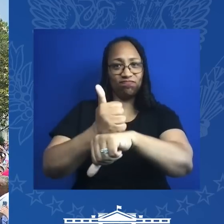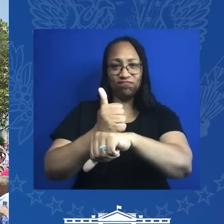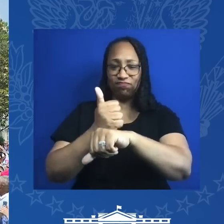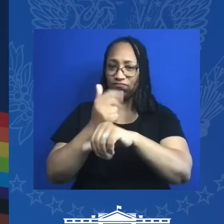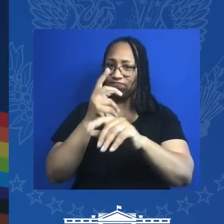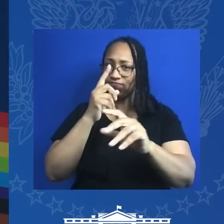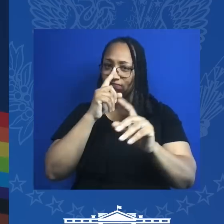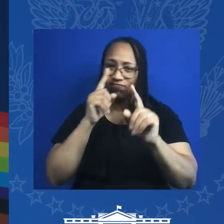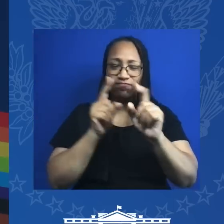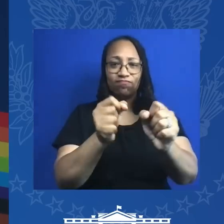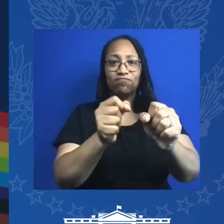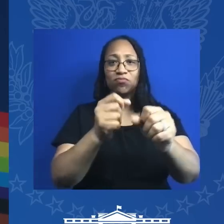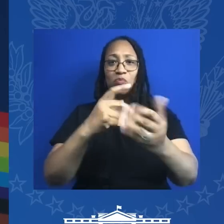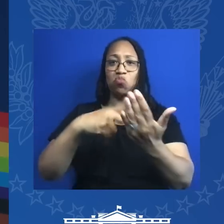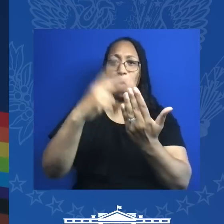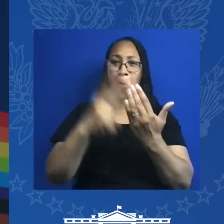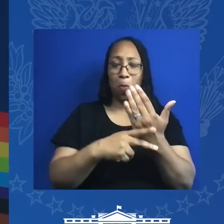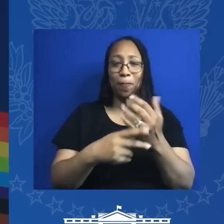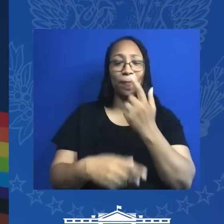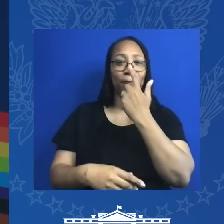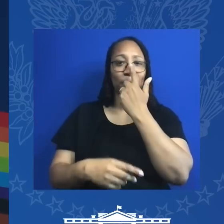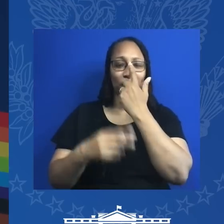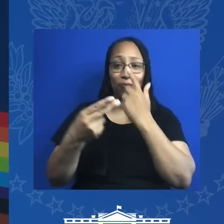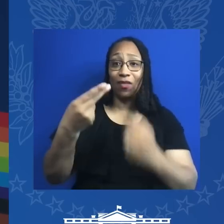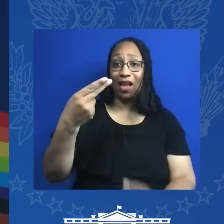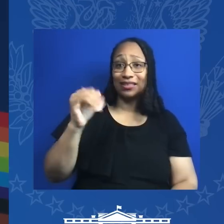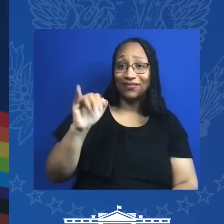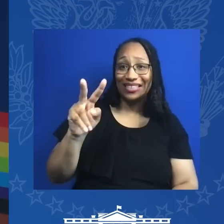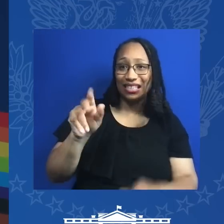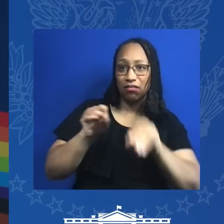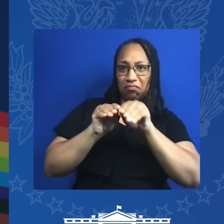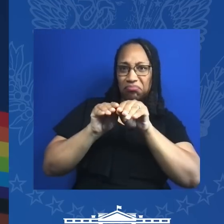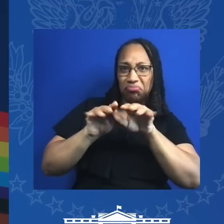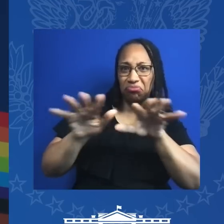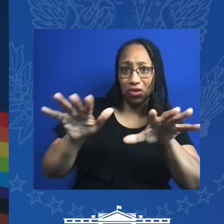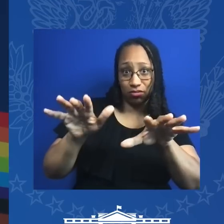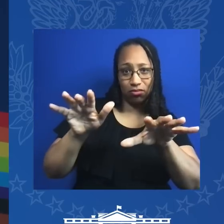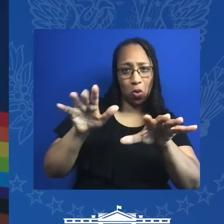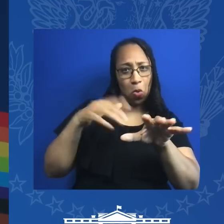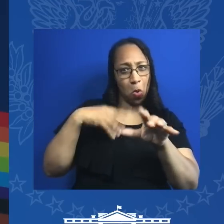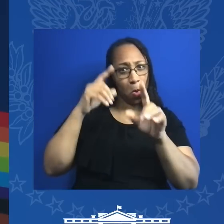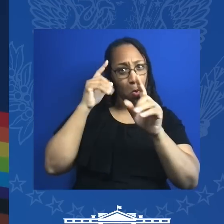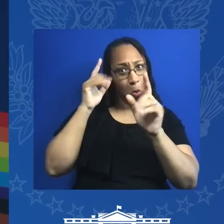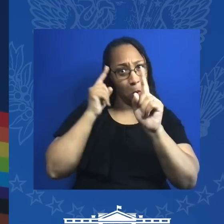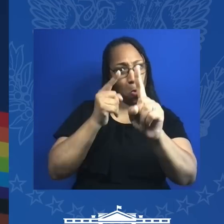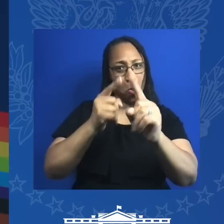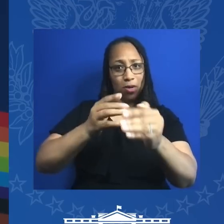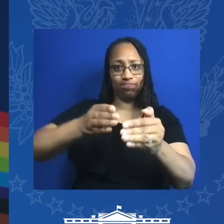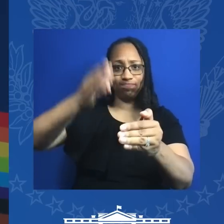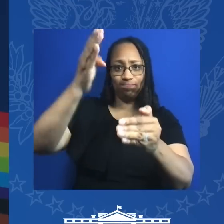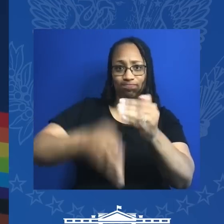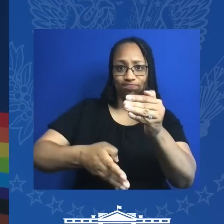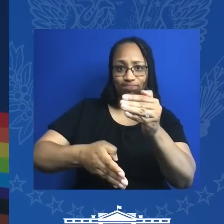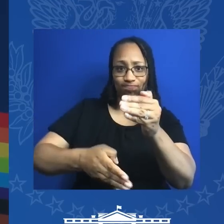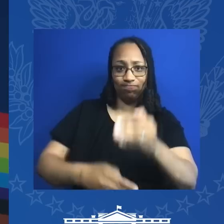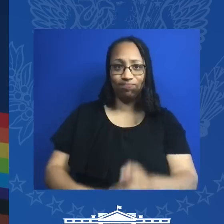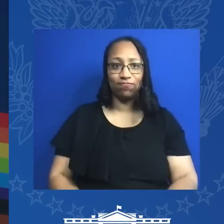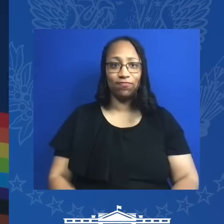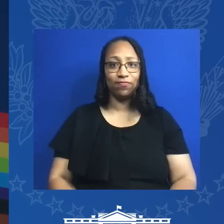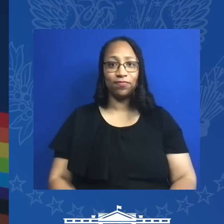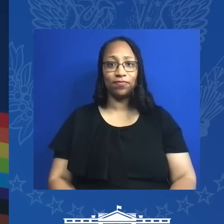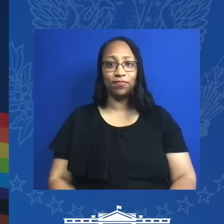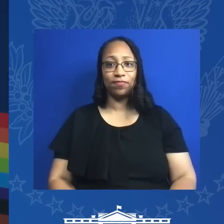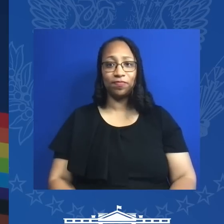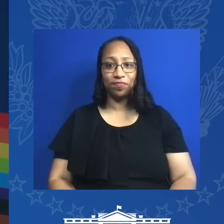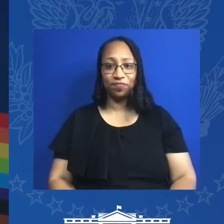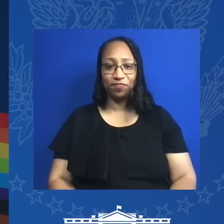We're working with communities to treat and contain the Mpox outbreak. We're ending the disgraceful practice of banning gay and bisexual